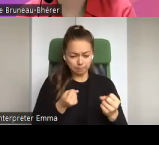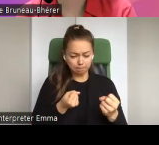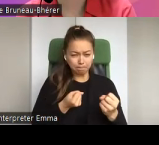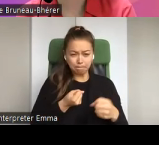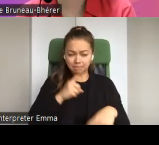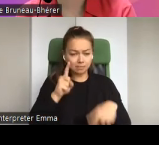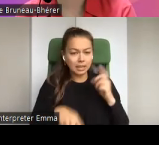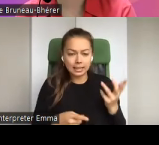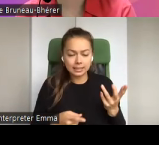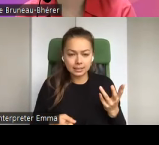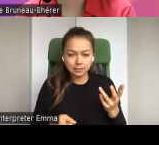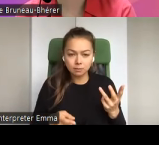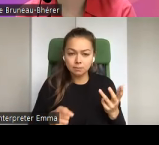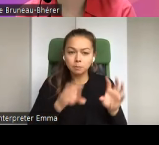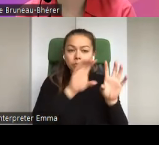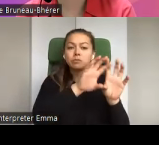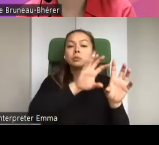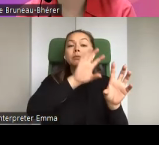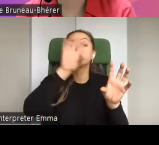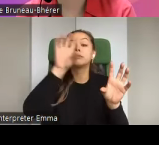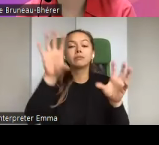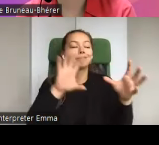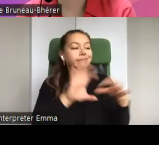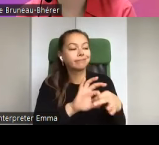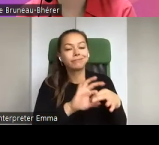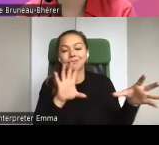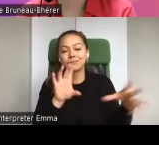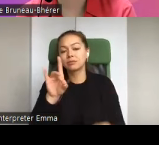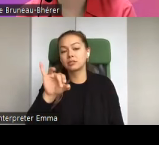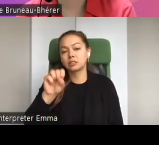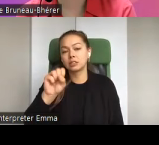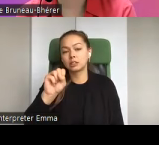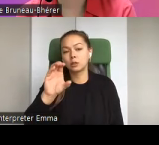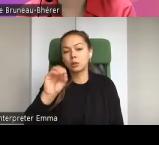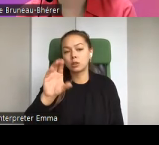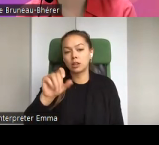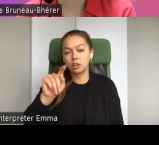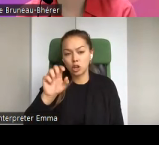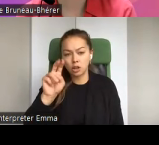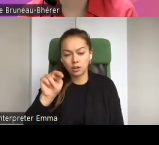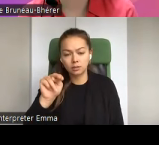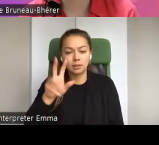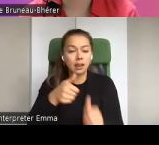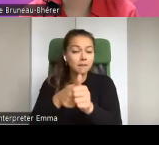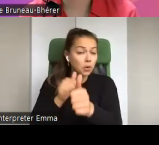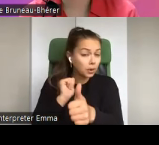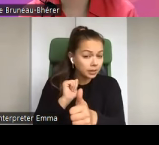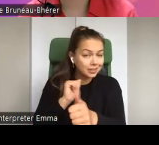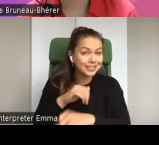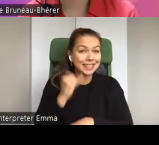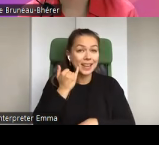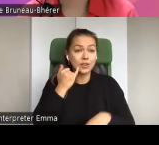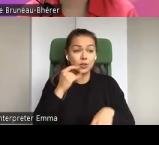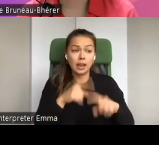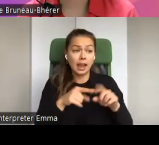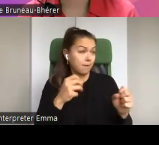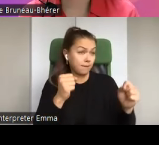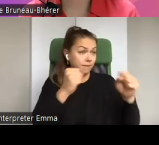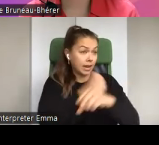avoidance. Dissociation, when you can't fight or flight, then you have one